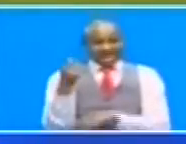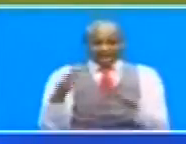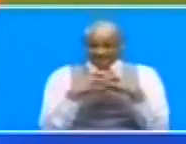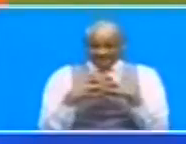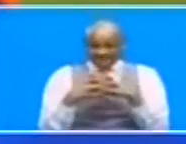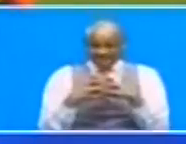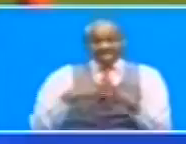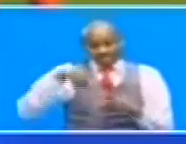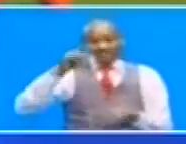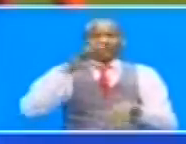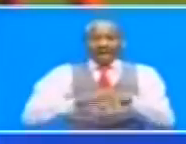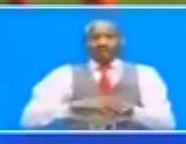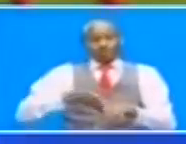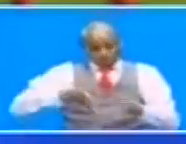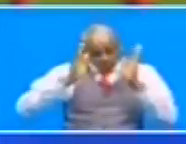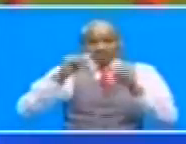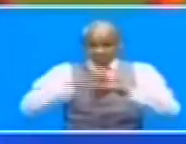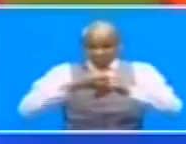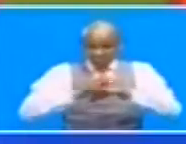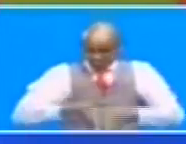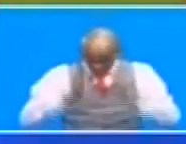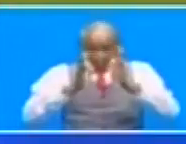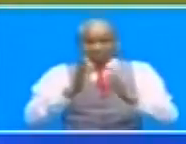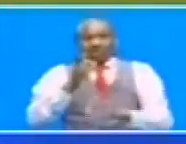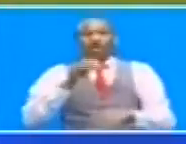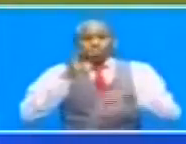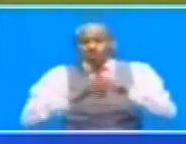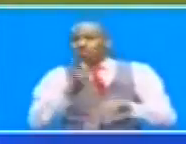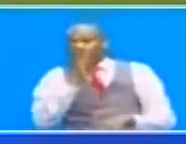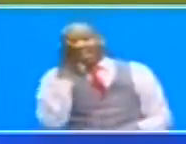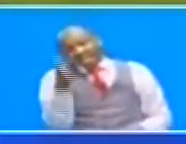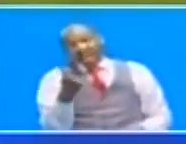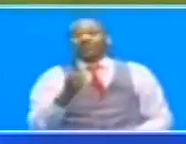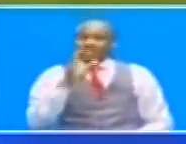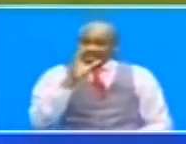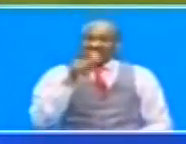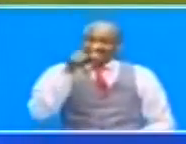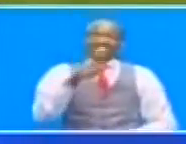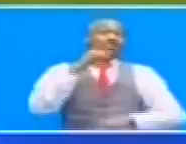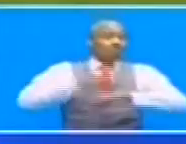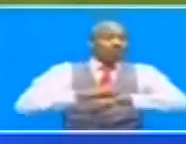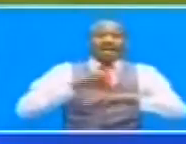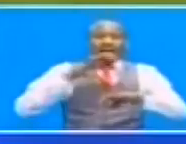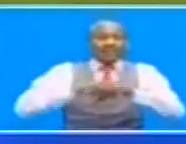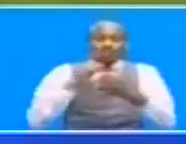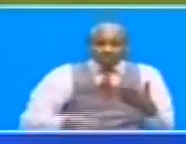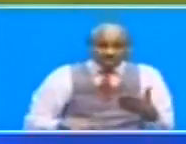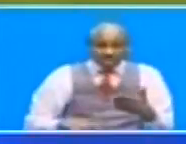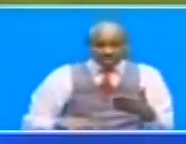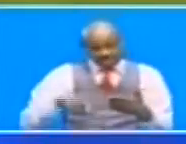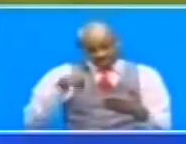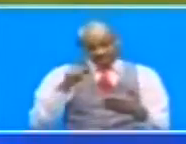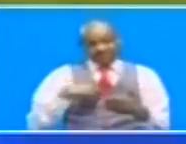that's when we got the tarmac road, good water for drinking. This school got an